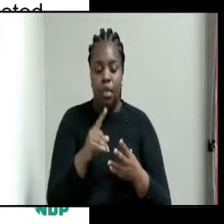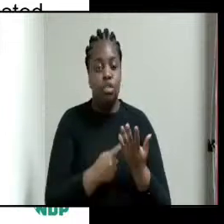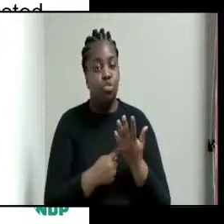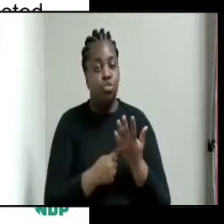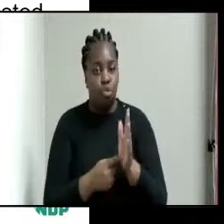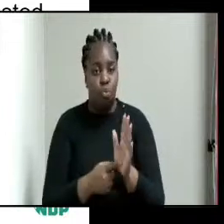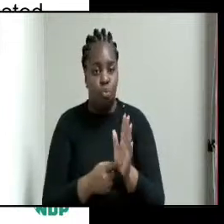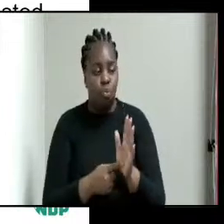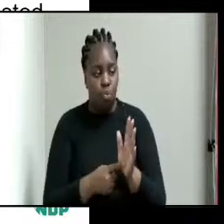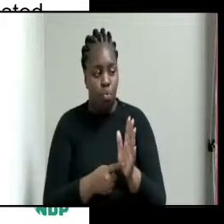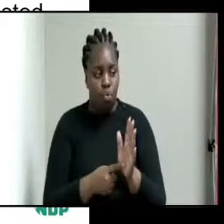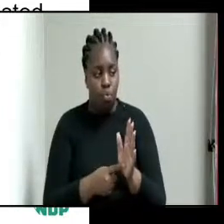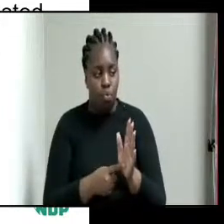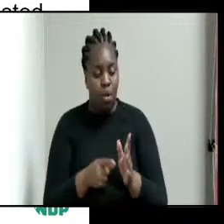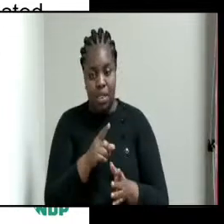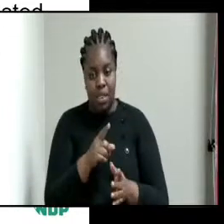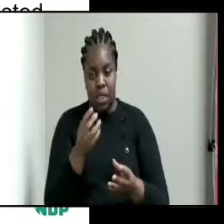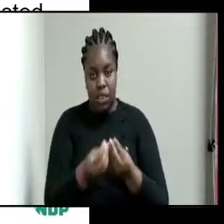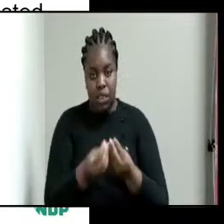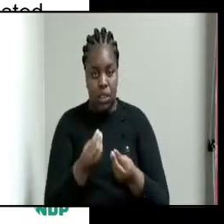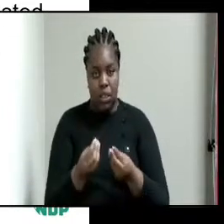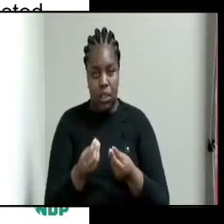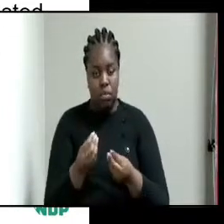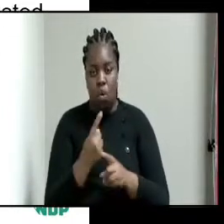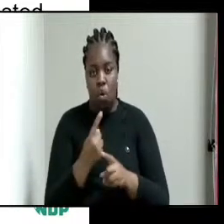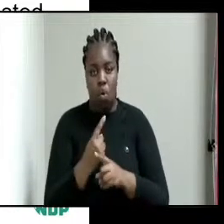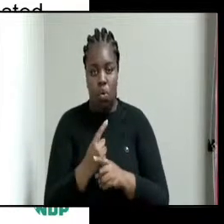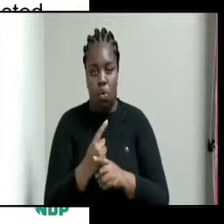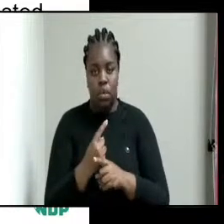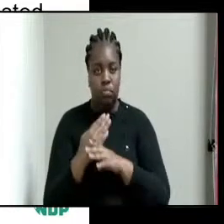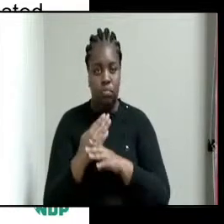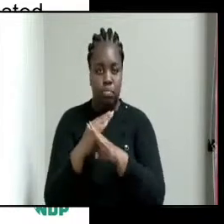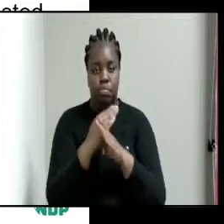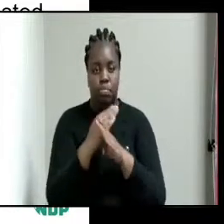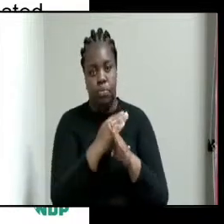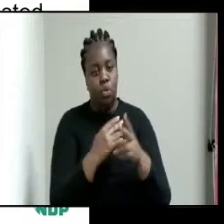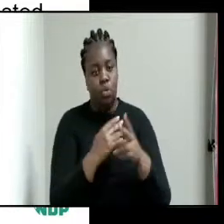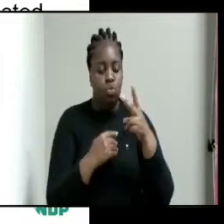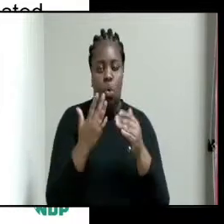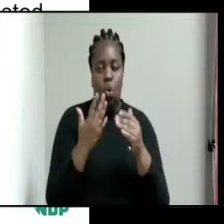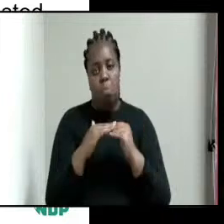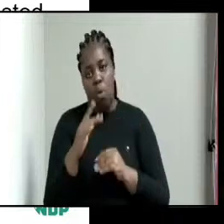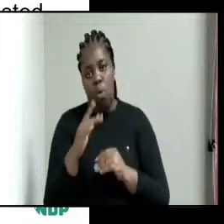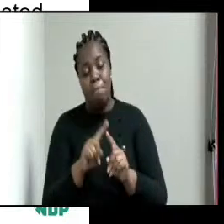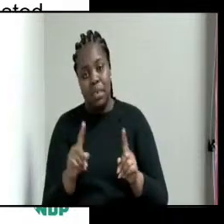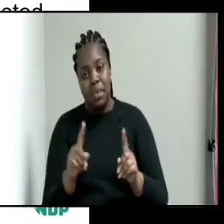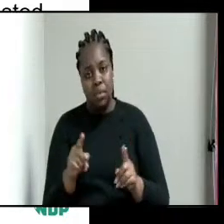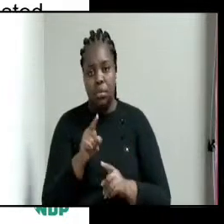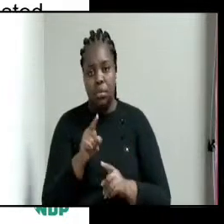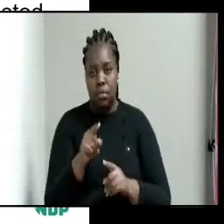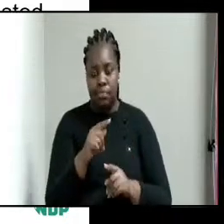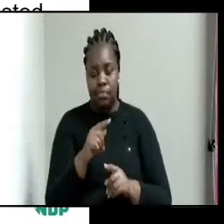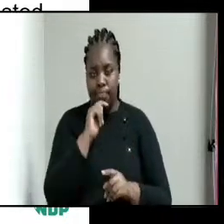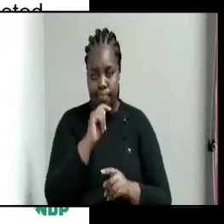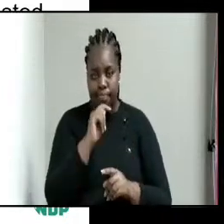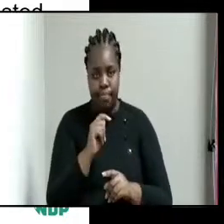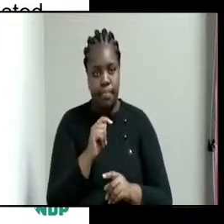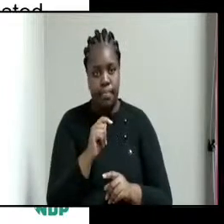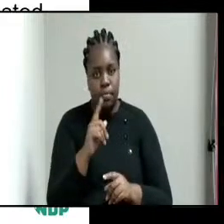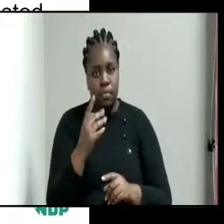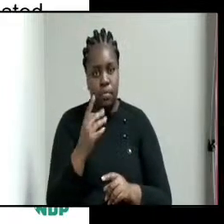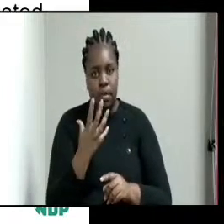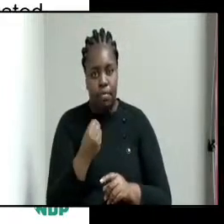that children are not only deprived in 2 or more, but these deprivations, they